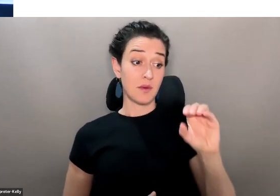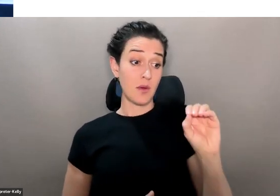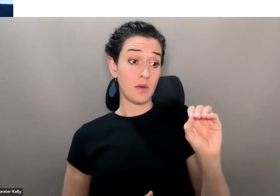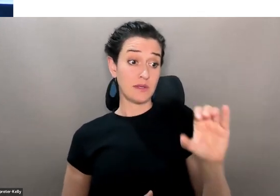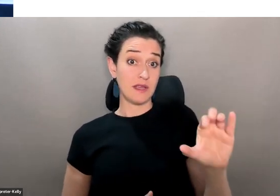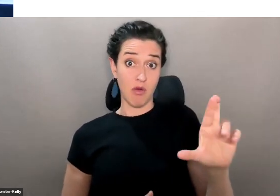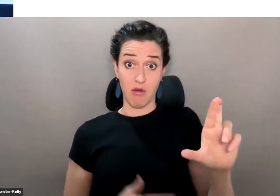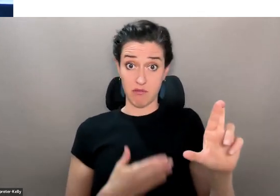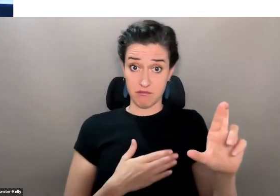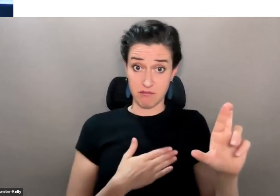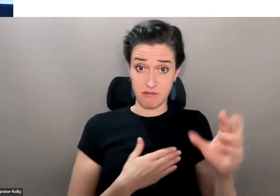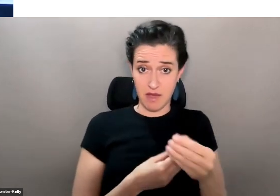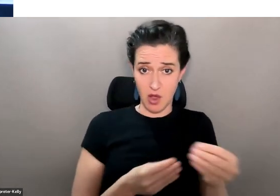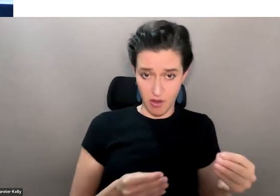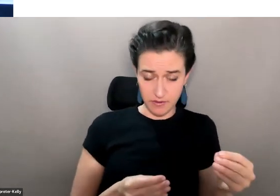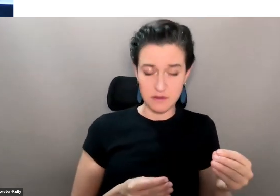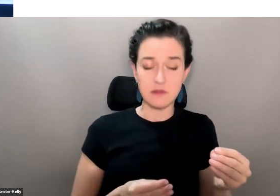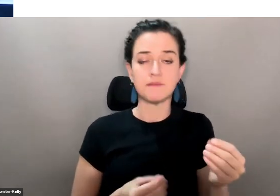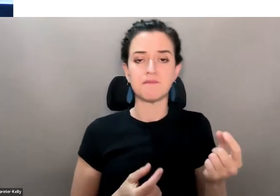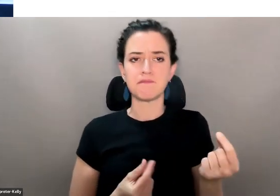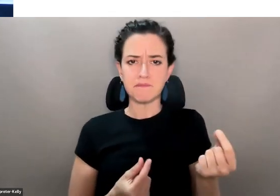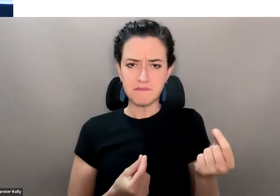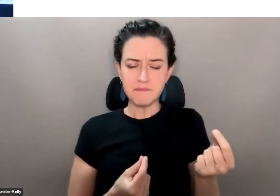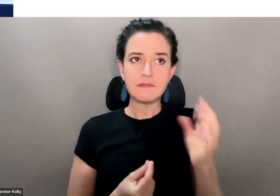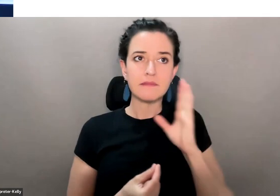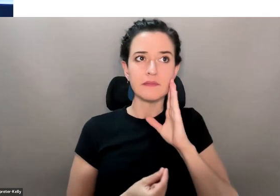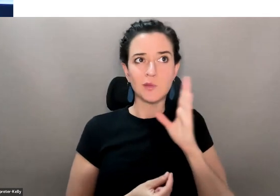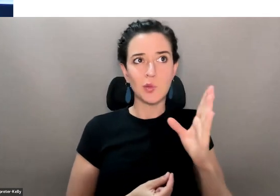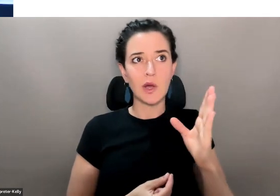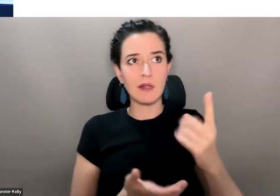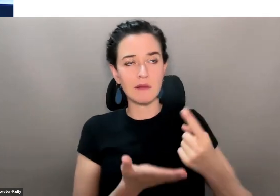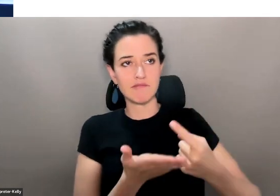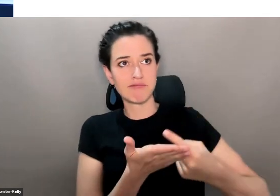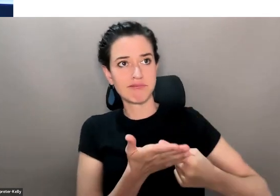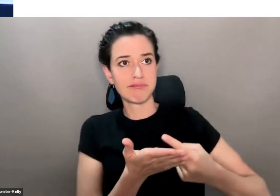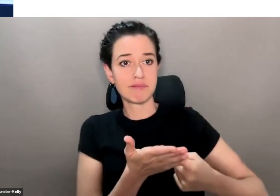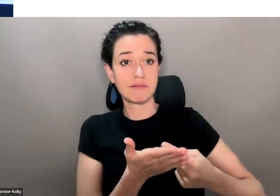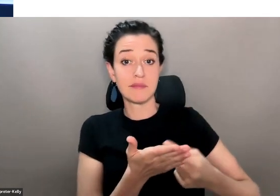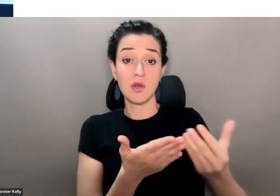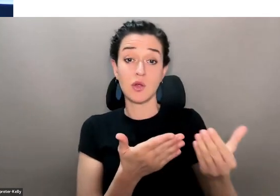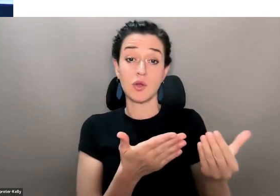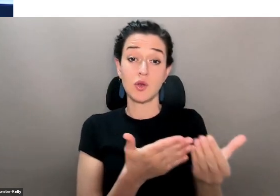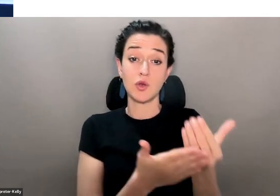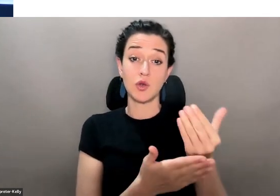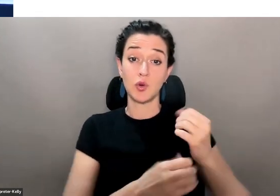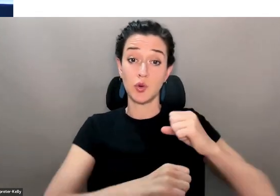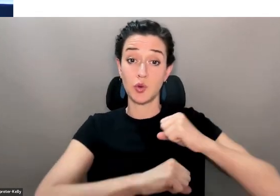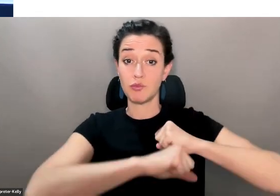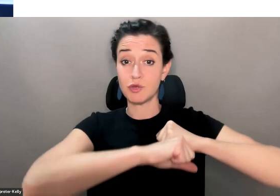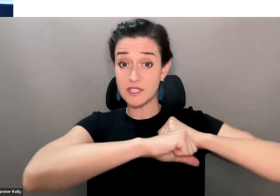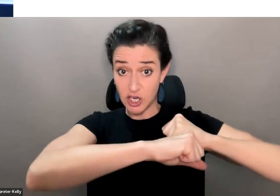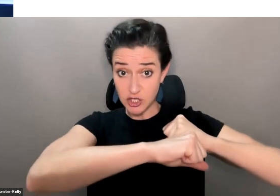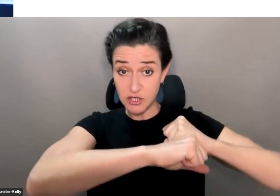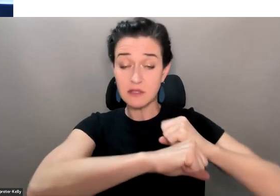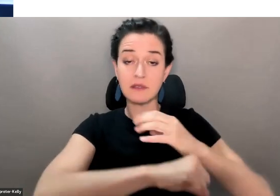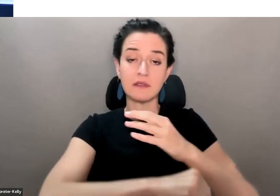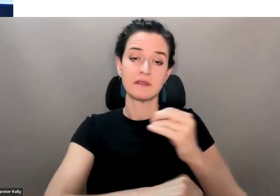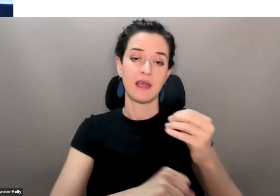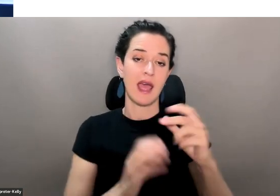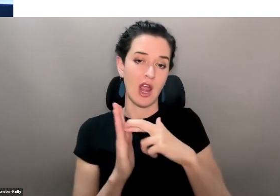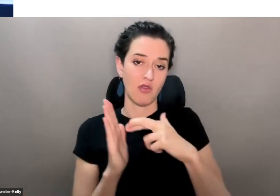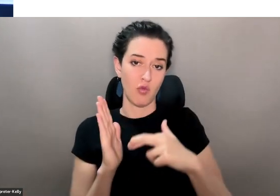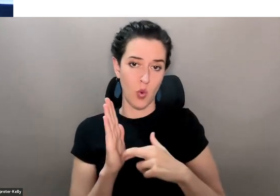Civil Rights, will specifically work to talk to you about the new protections and the new rule under Section 504